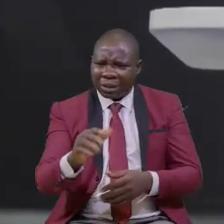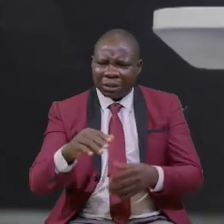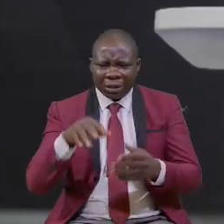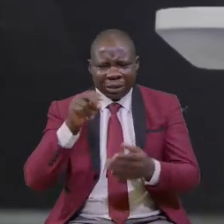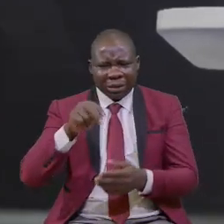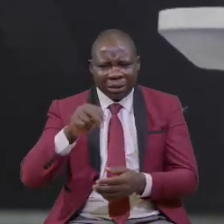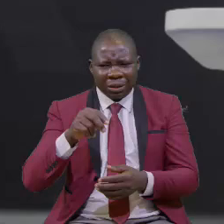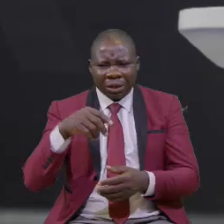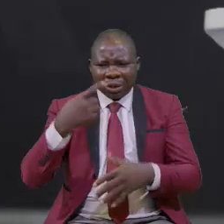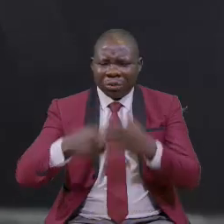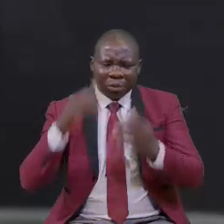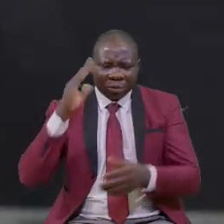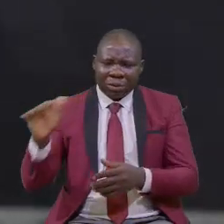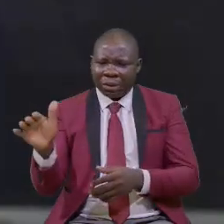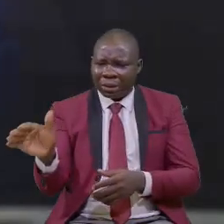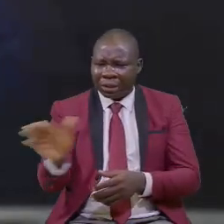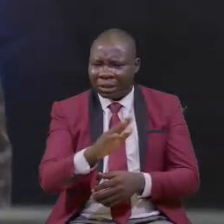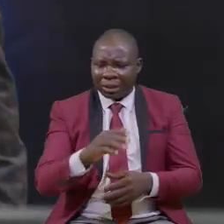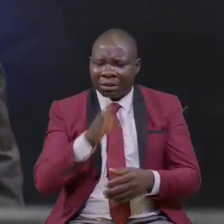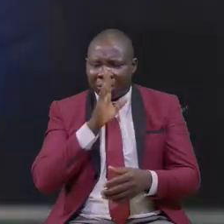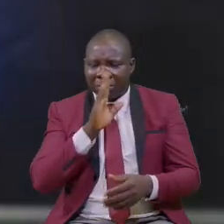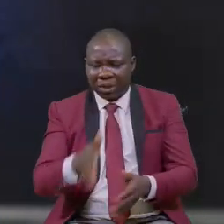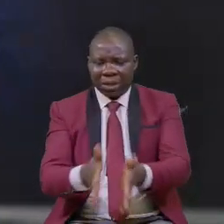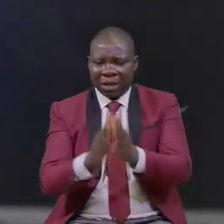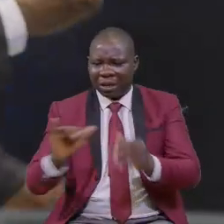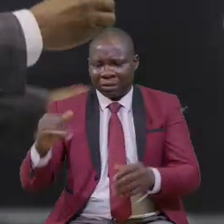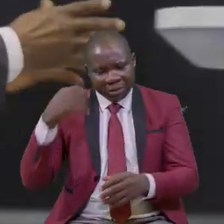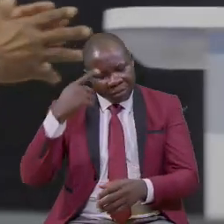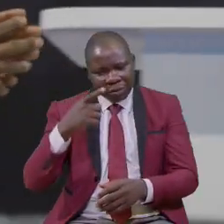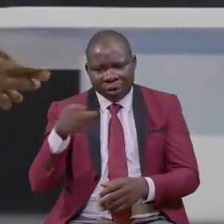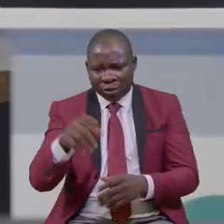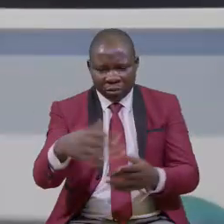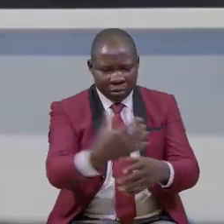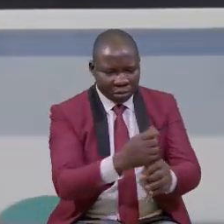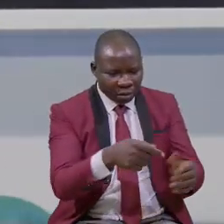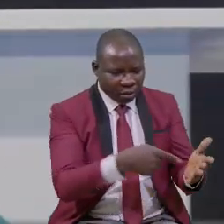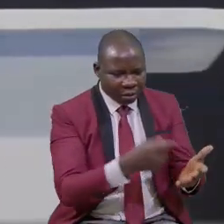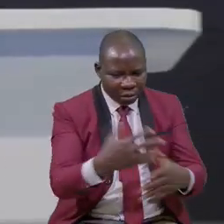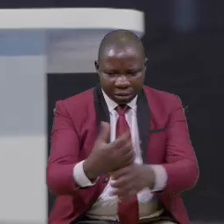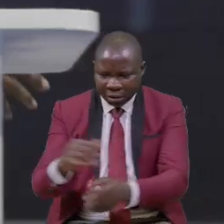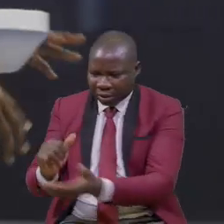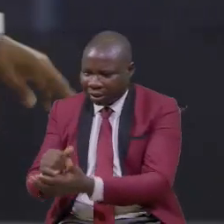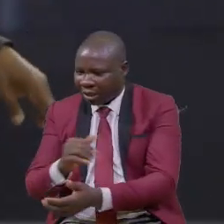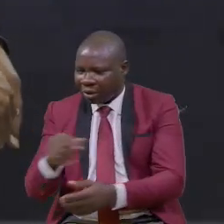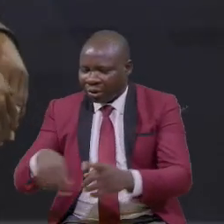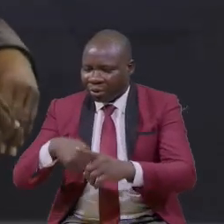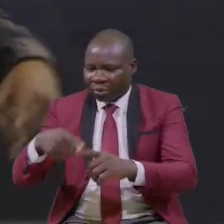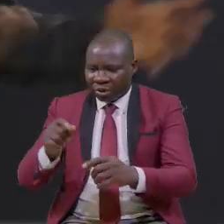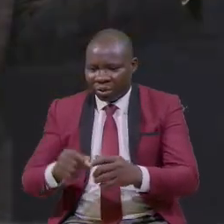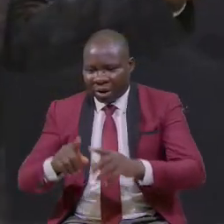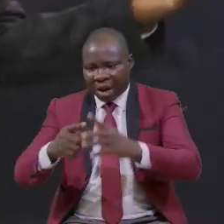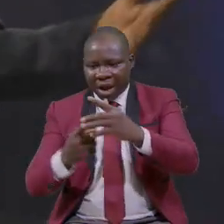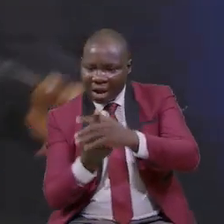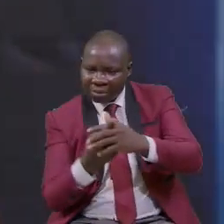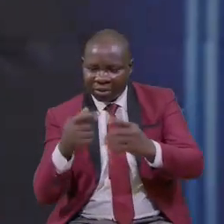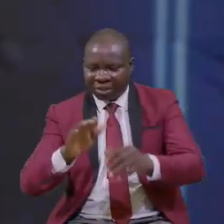for? And then you pick this and pick this and pick that. And when you appear, the children, they're already